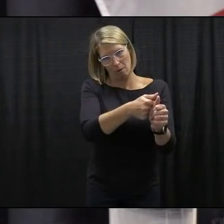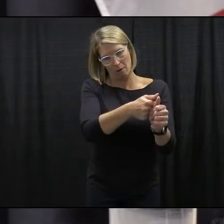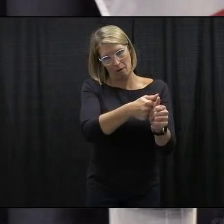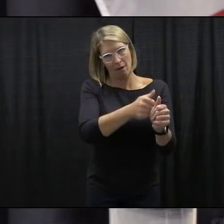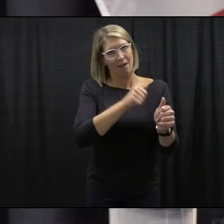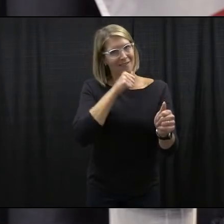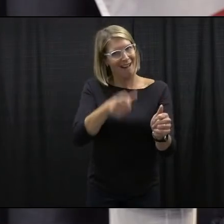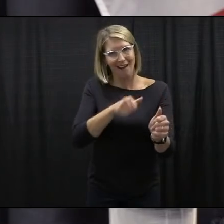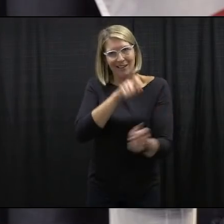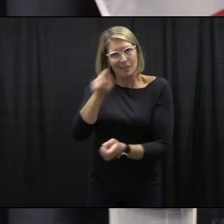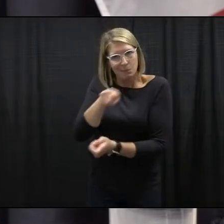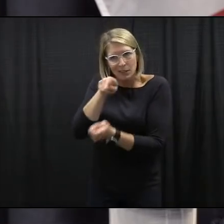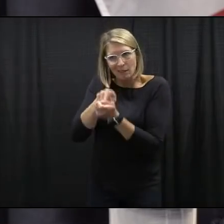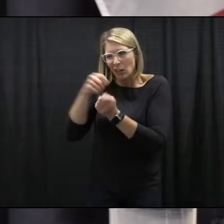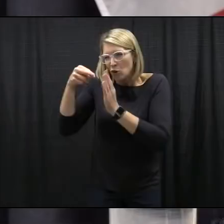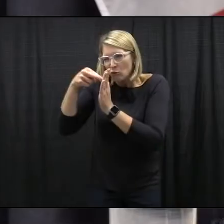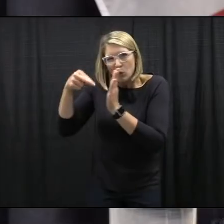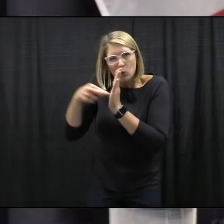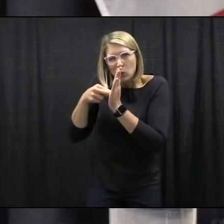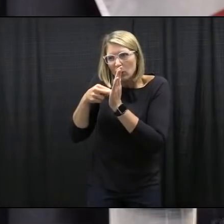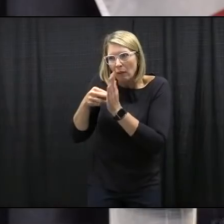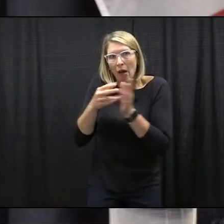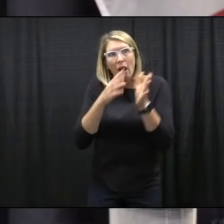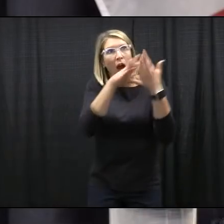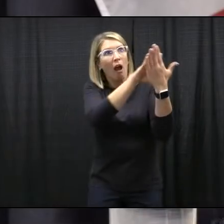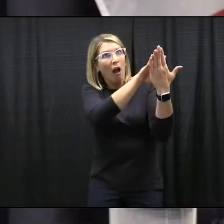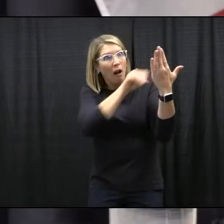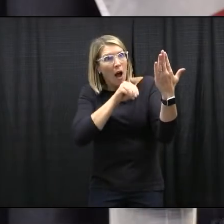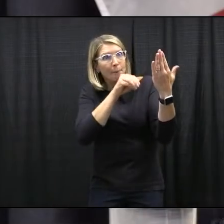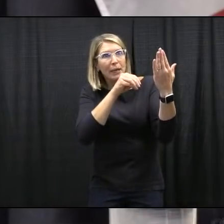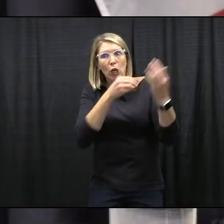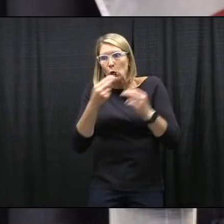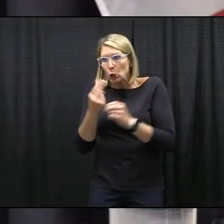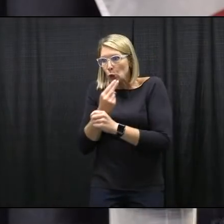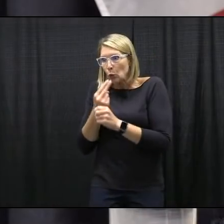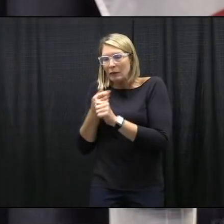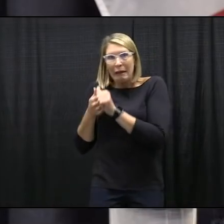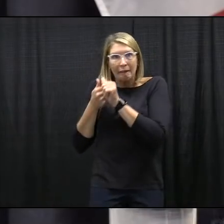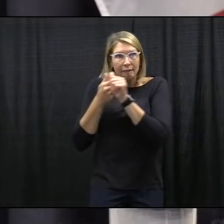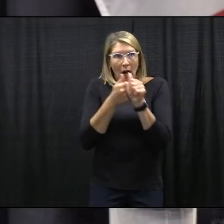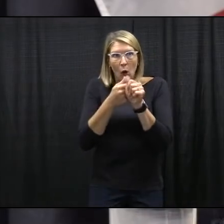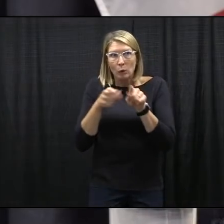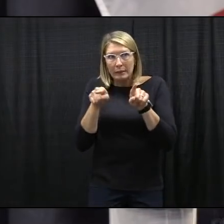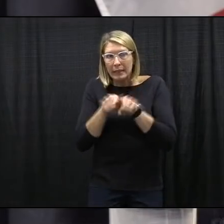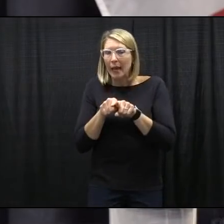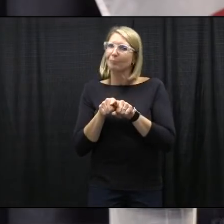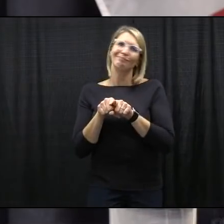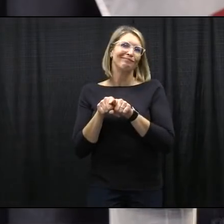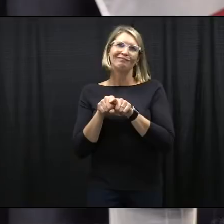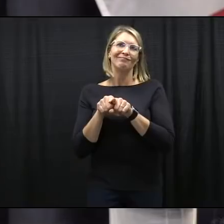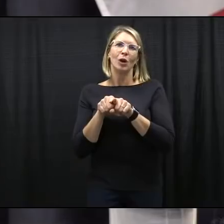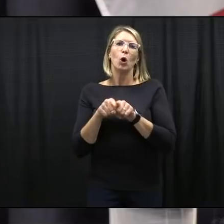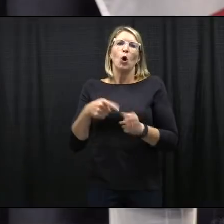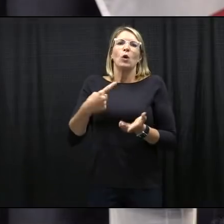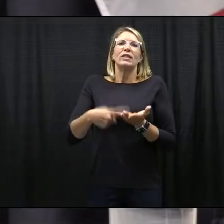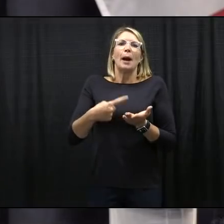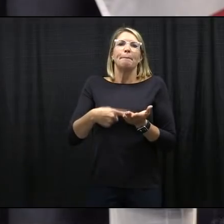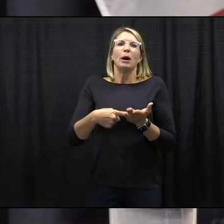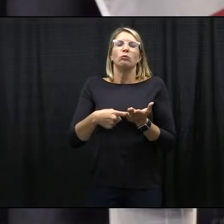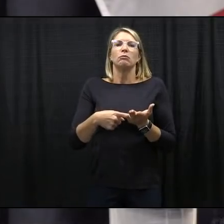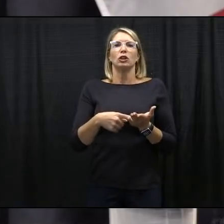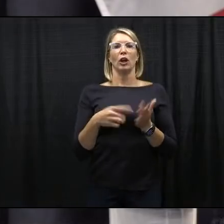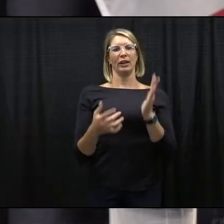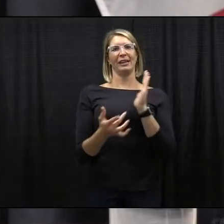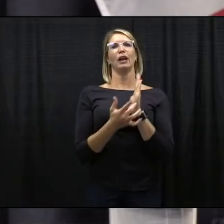Labrador's IT infrastructure. In terms of the use of the vaccine passport, that will be the